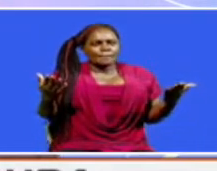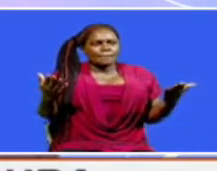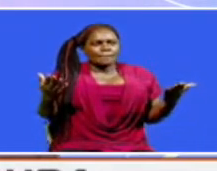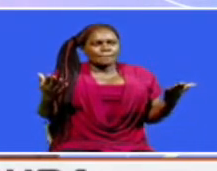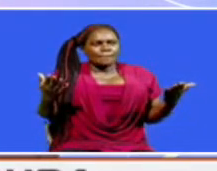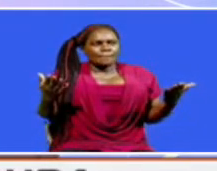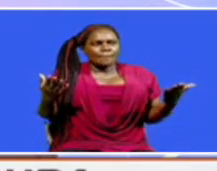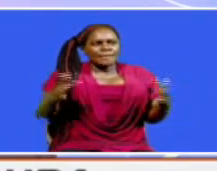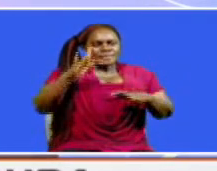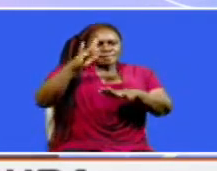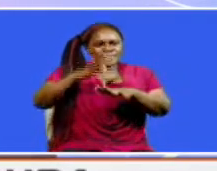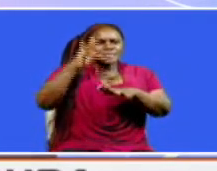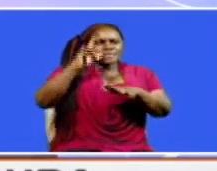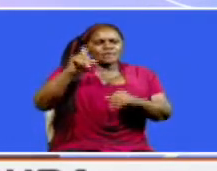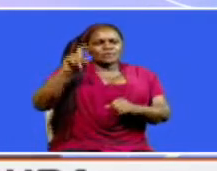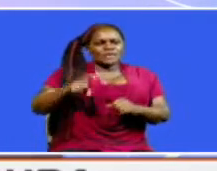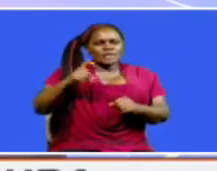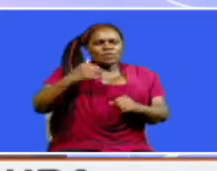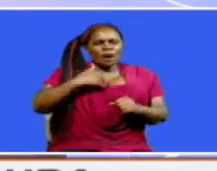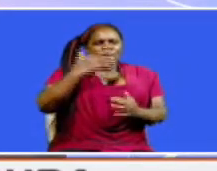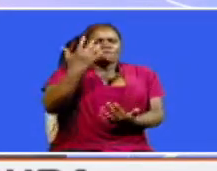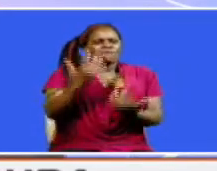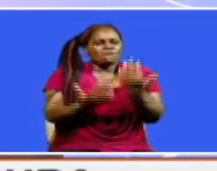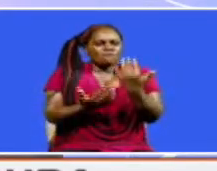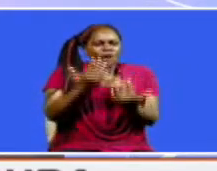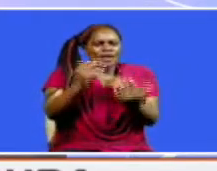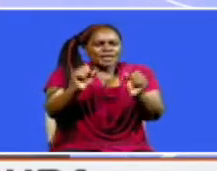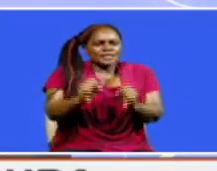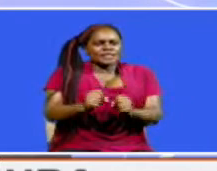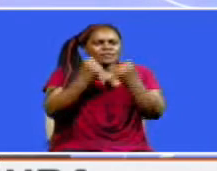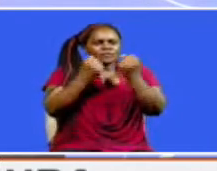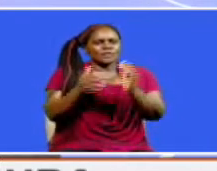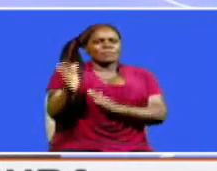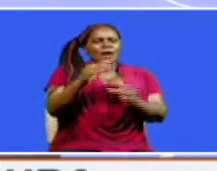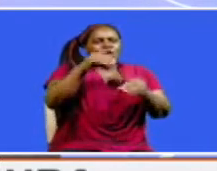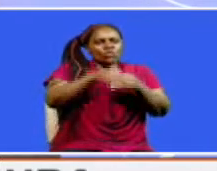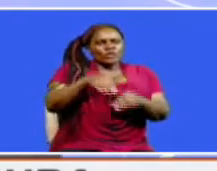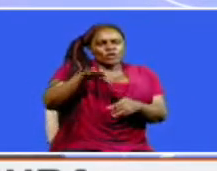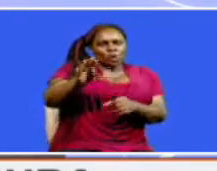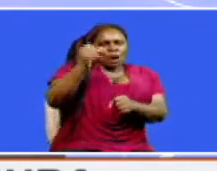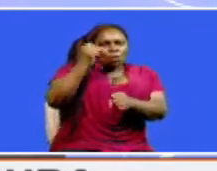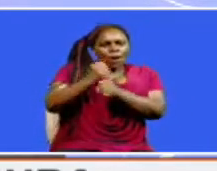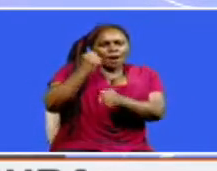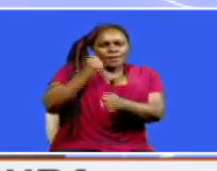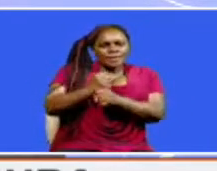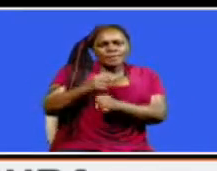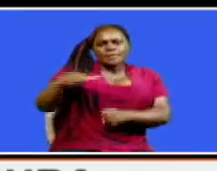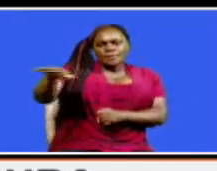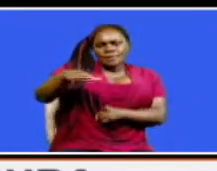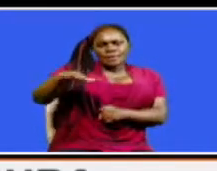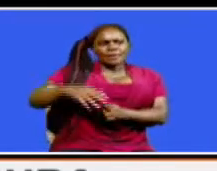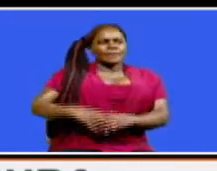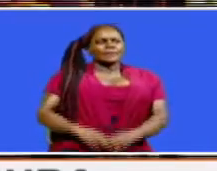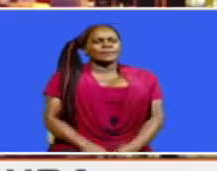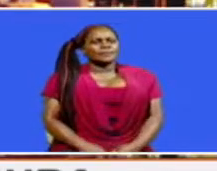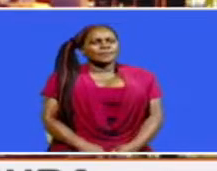be sensitive of the need to have fire safety measures within your working places.